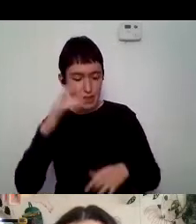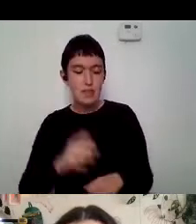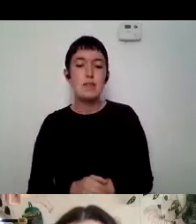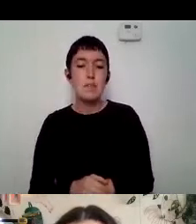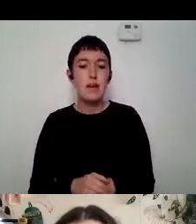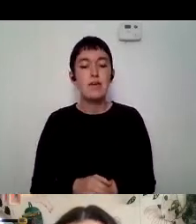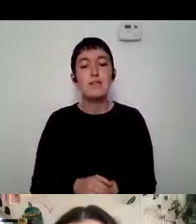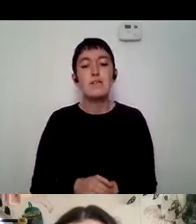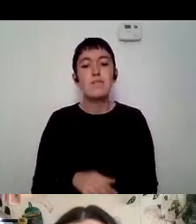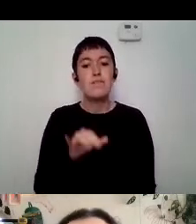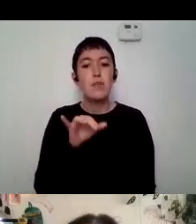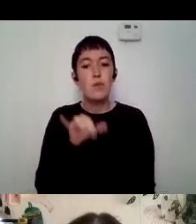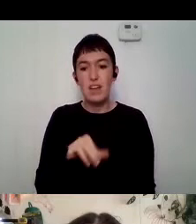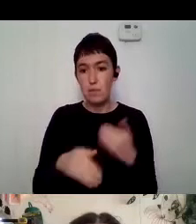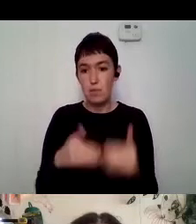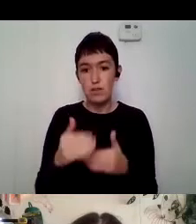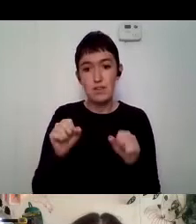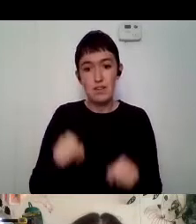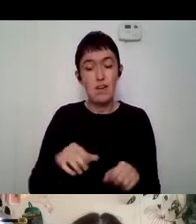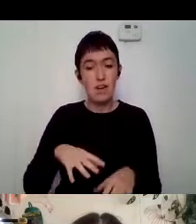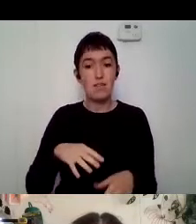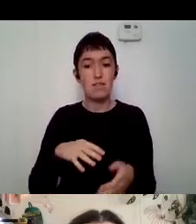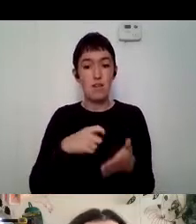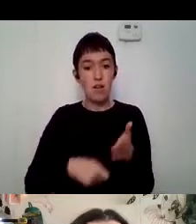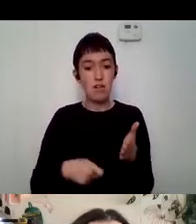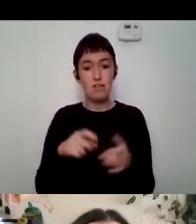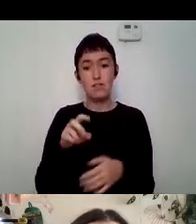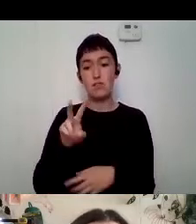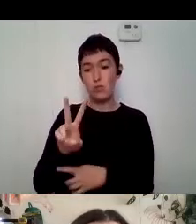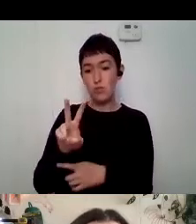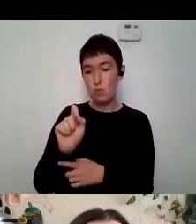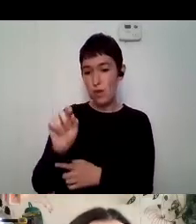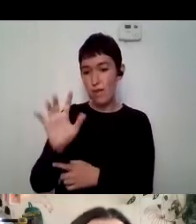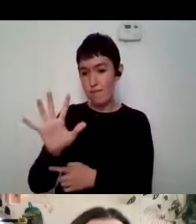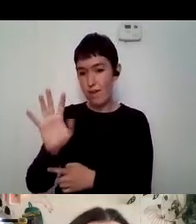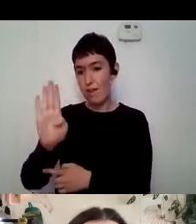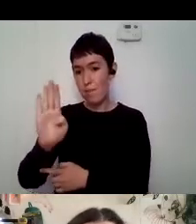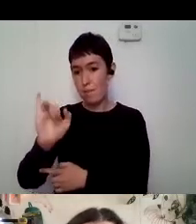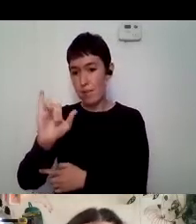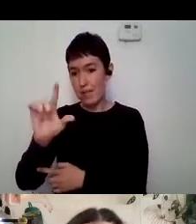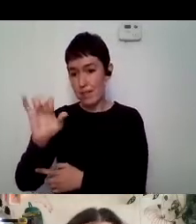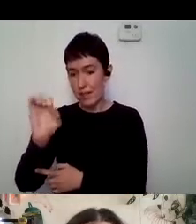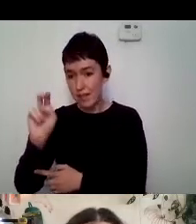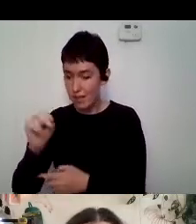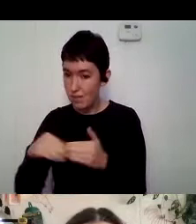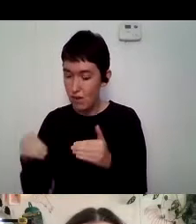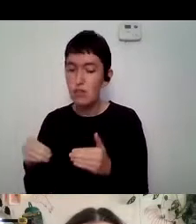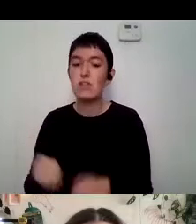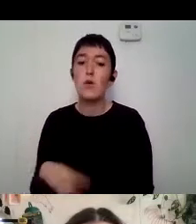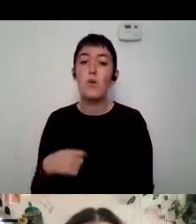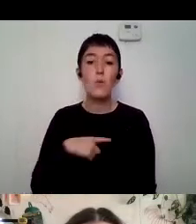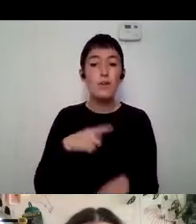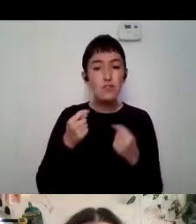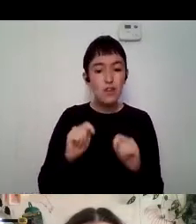over $2.5 billion. So this is really, really expensive. And it would be great if we could get that down, because that means we could potentially